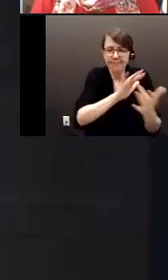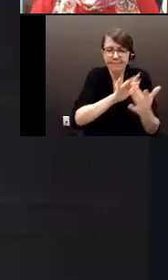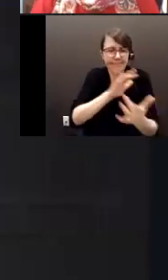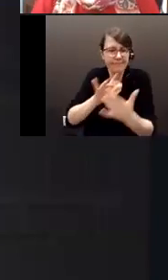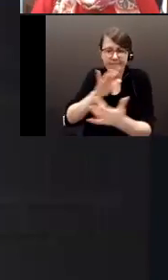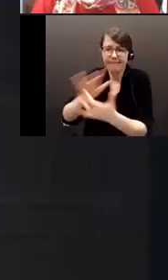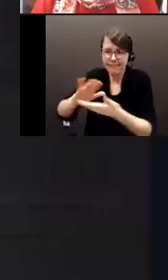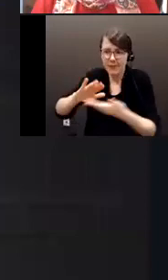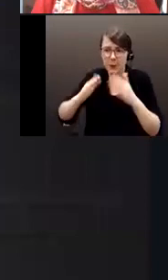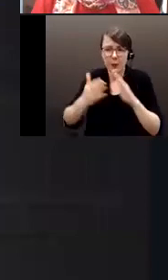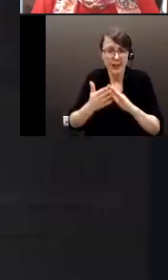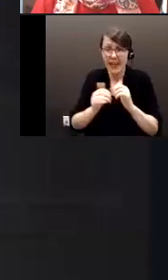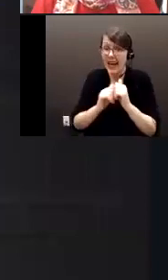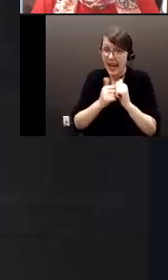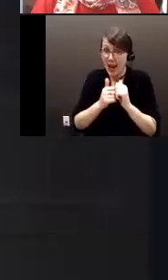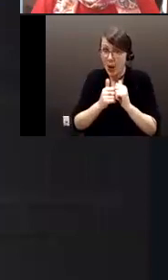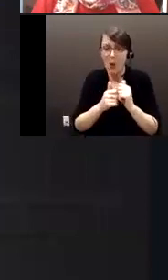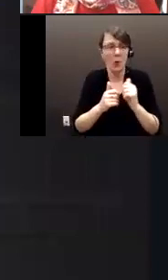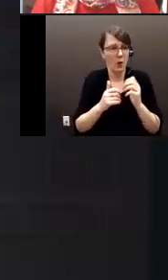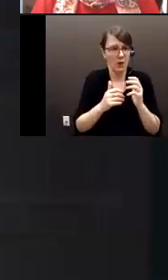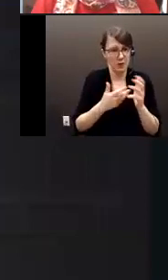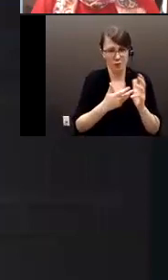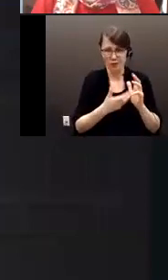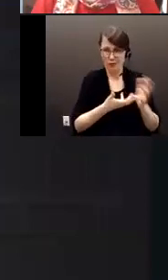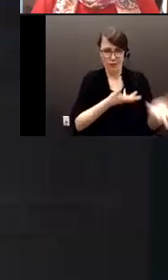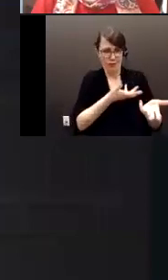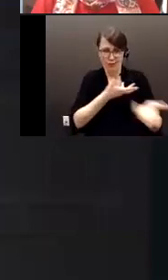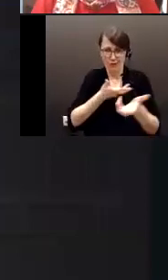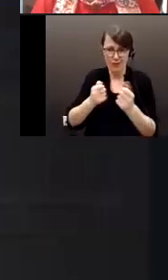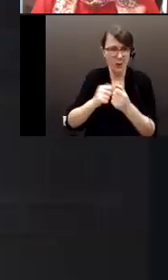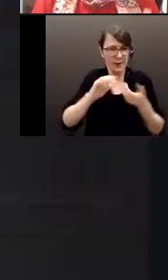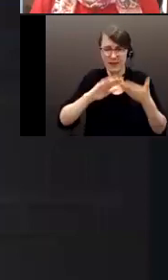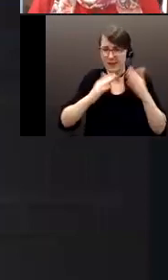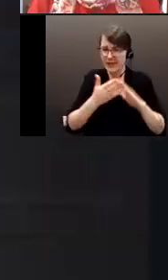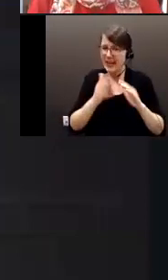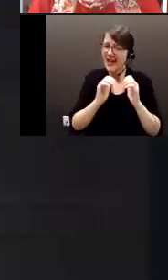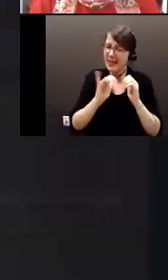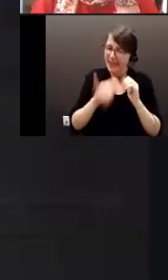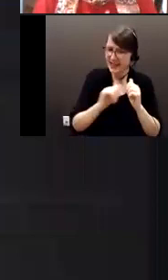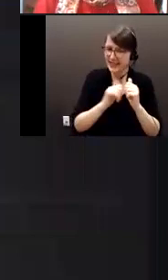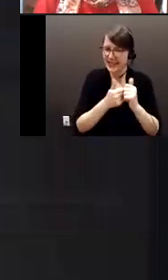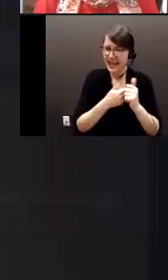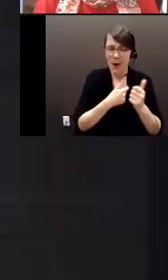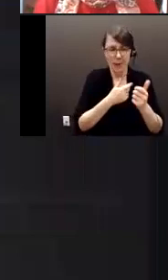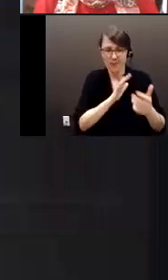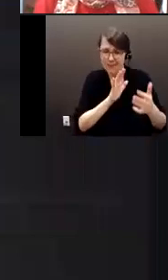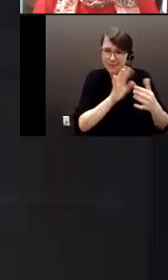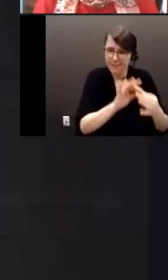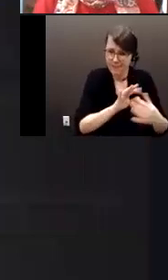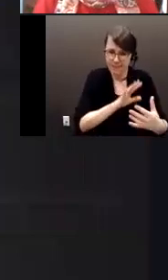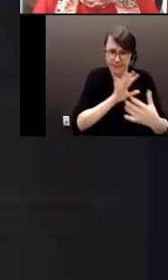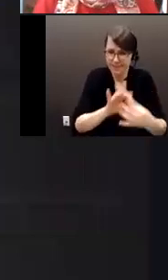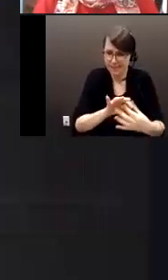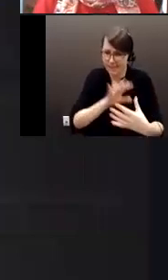different communities. And that very much includes, so for example, if we're wanting to reach out to the community of